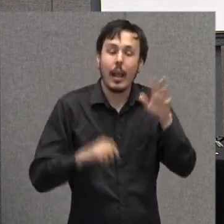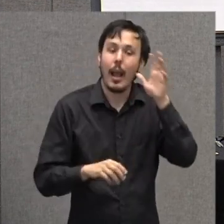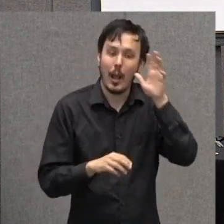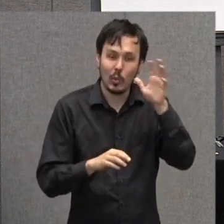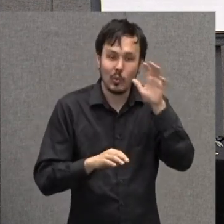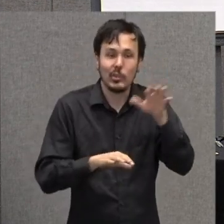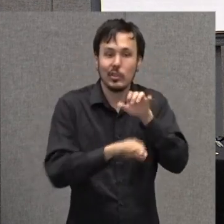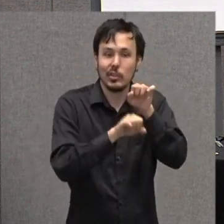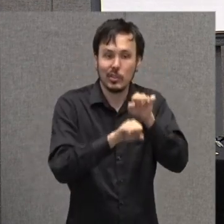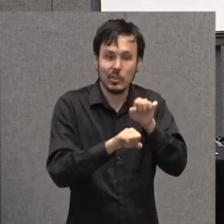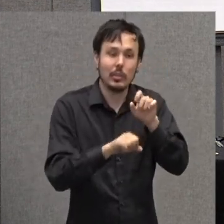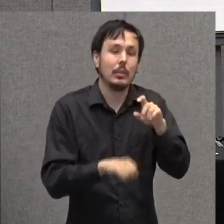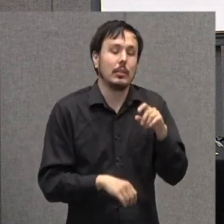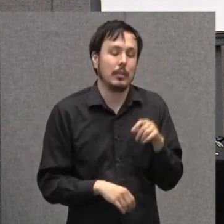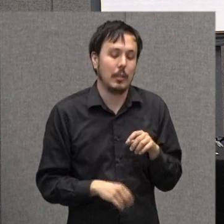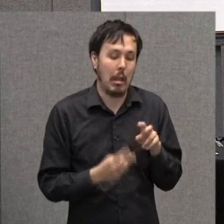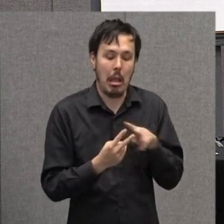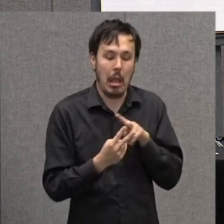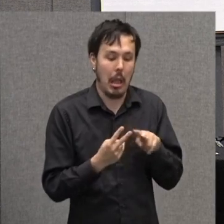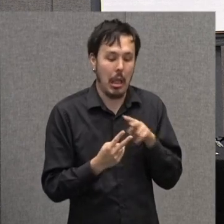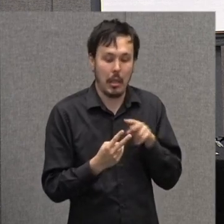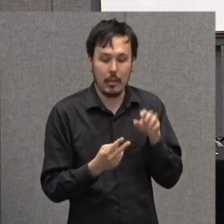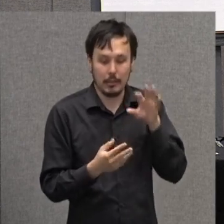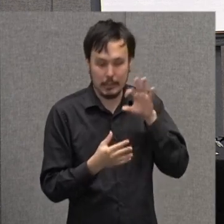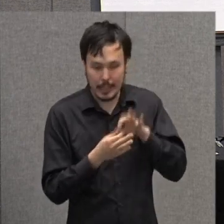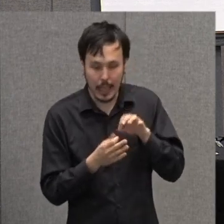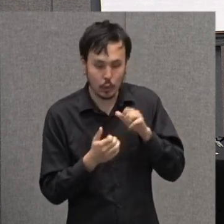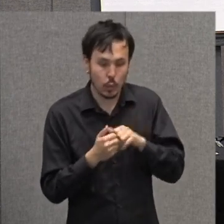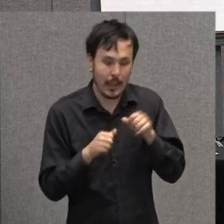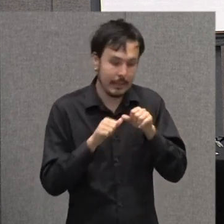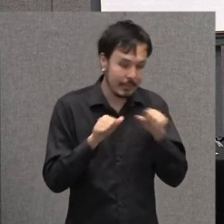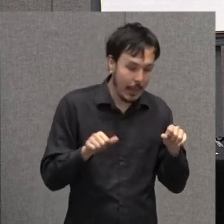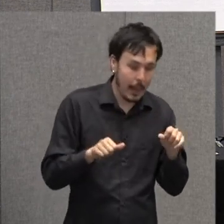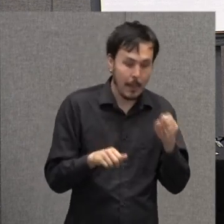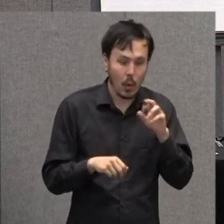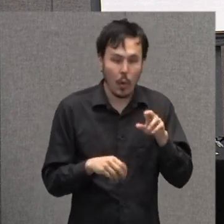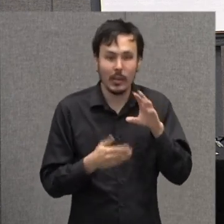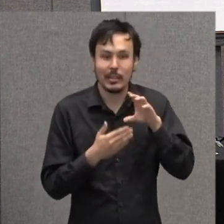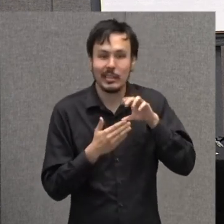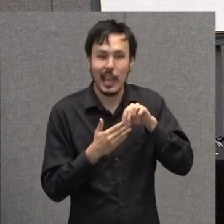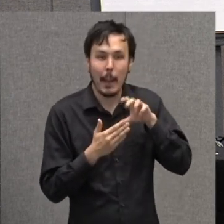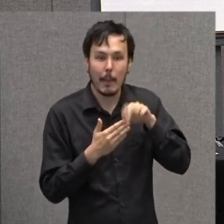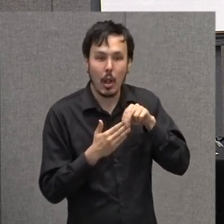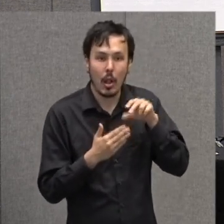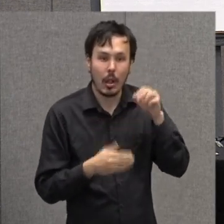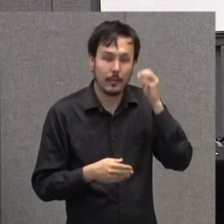it with either tape or a staple. Okay.